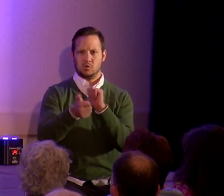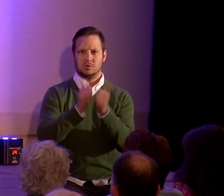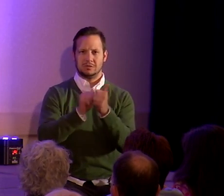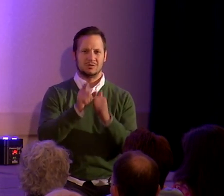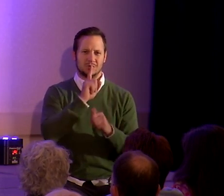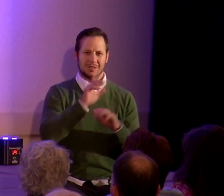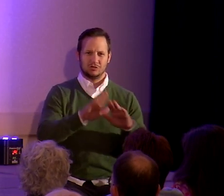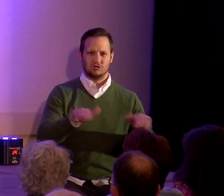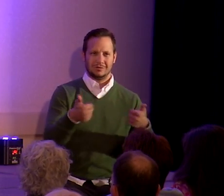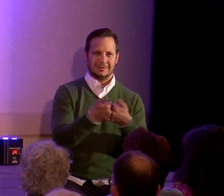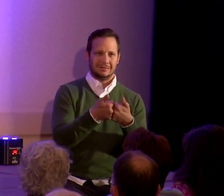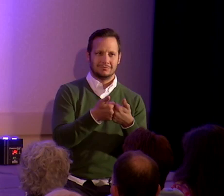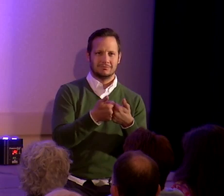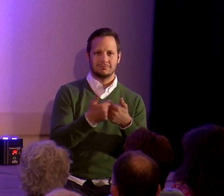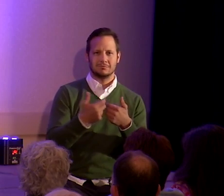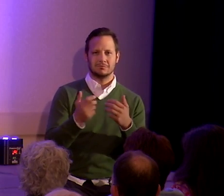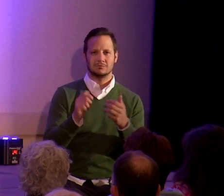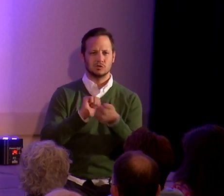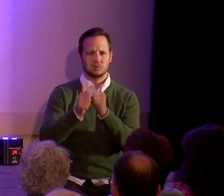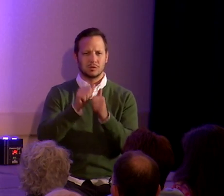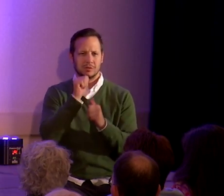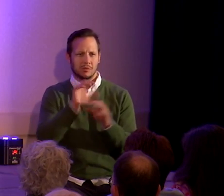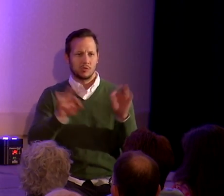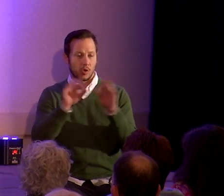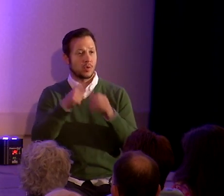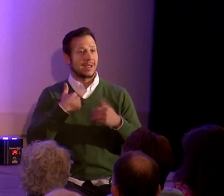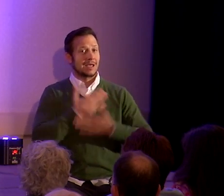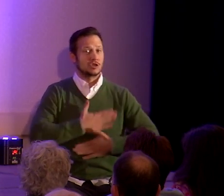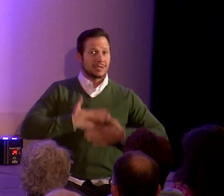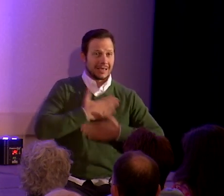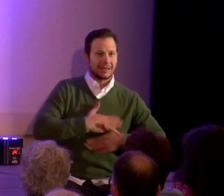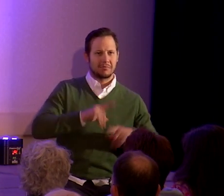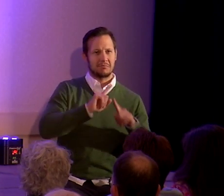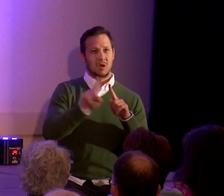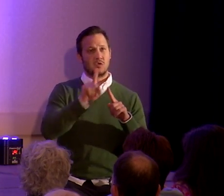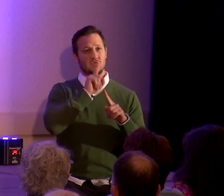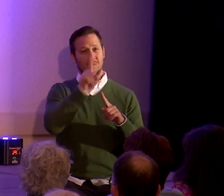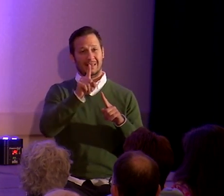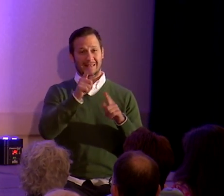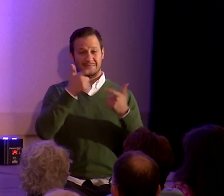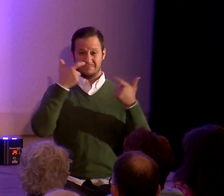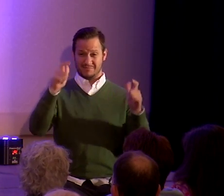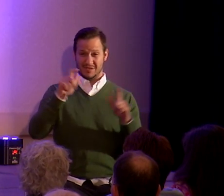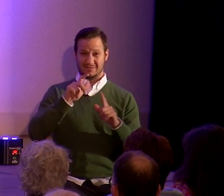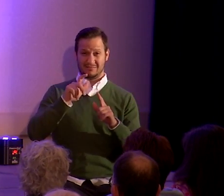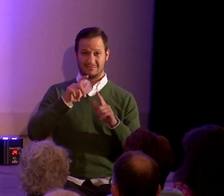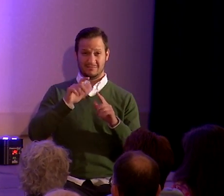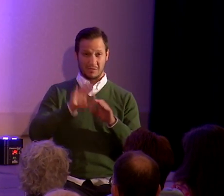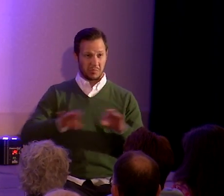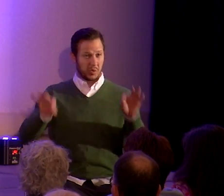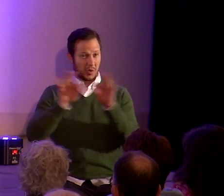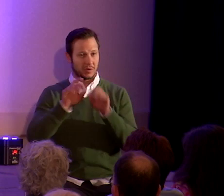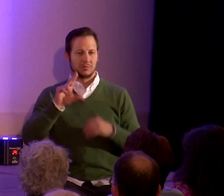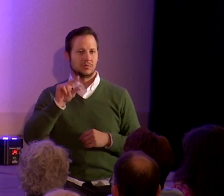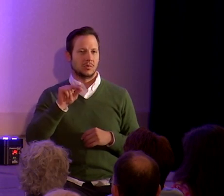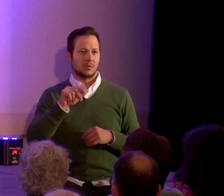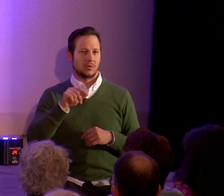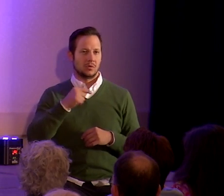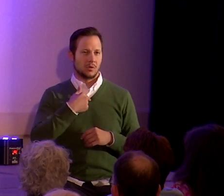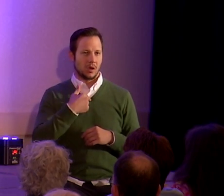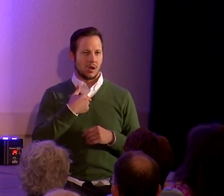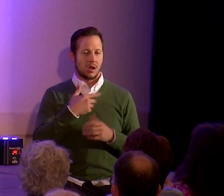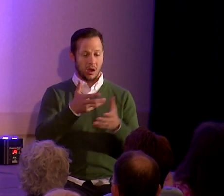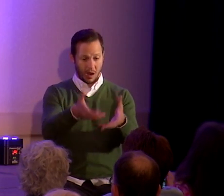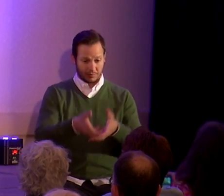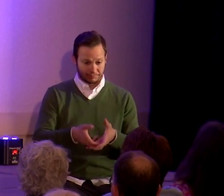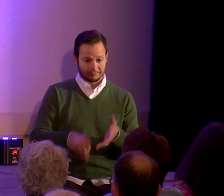are not important. We run around and entertain a lot of people, but in the grand scheme of things, I'm not really doing a whole lot out there when I kick the football